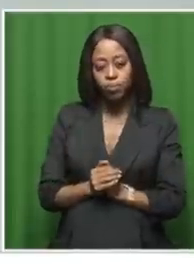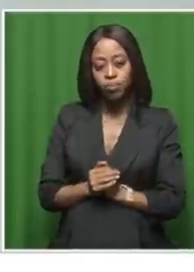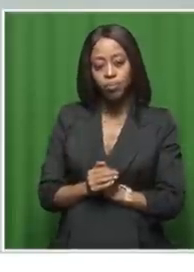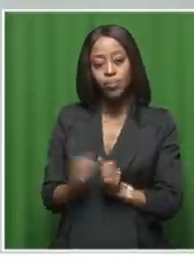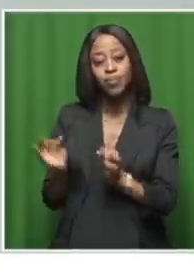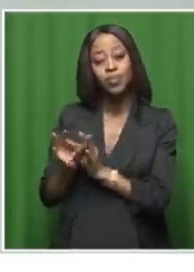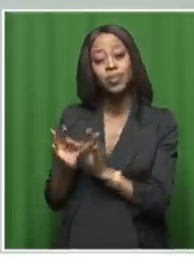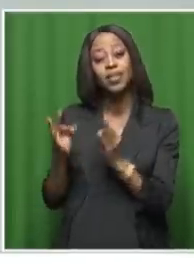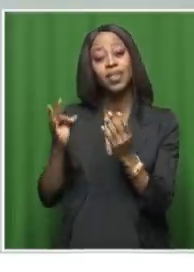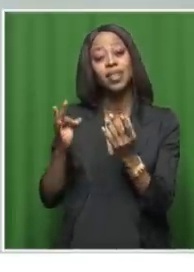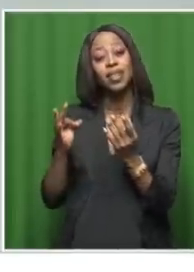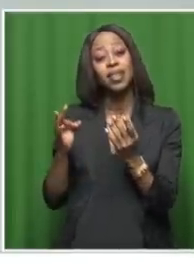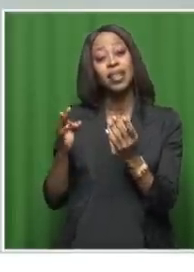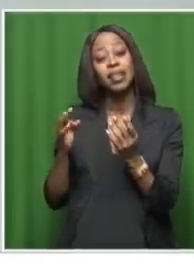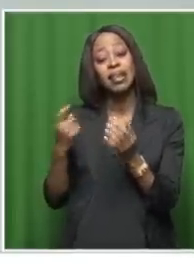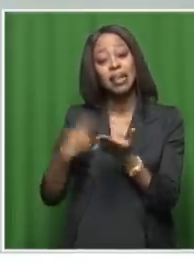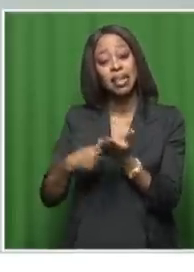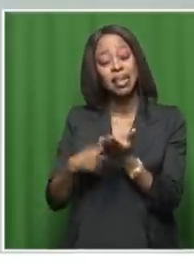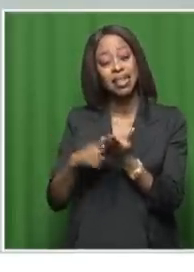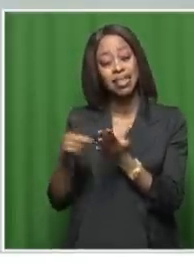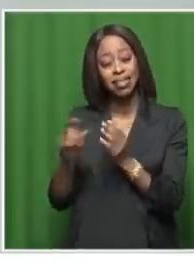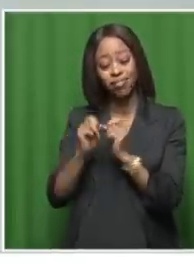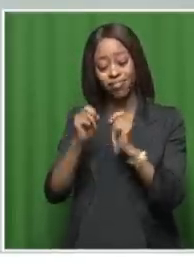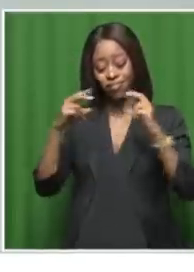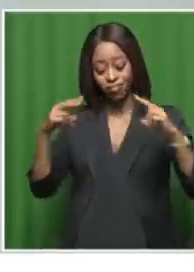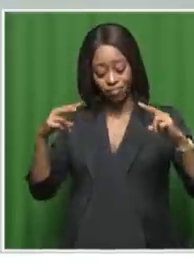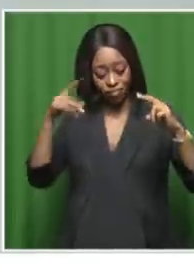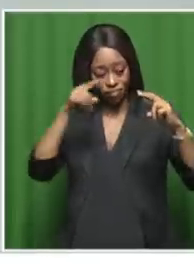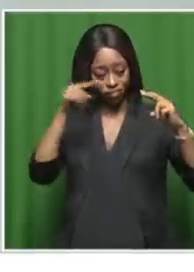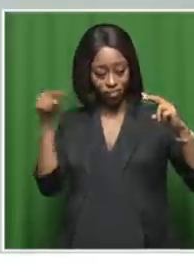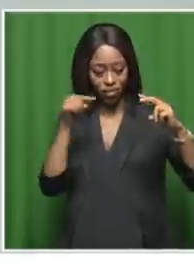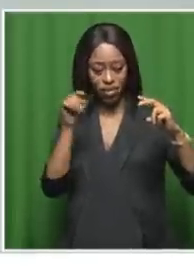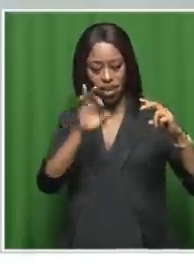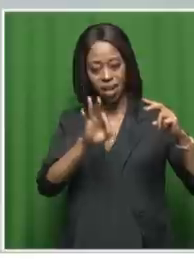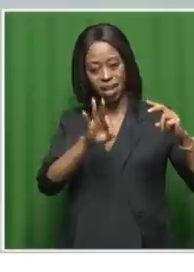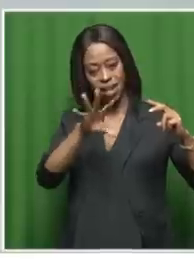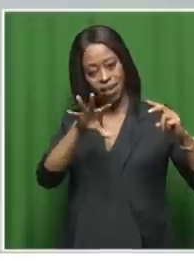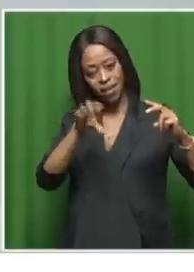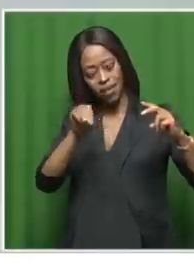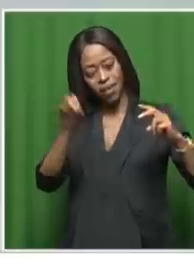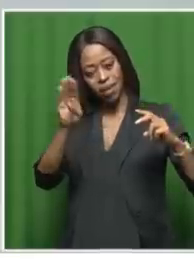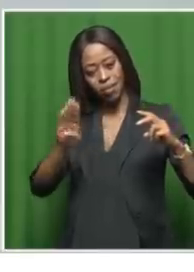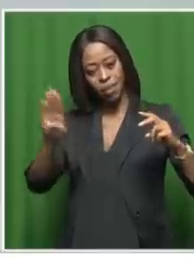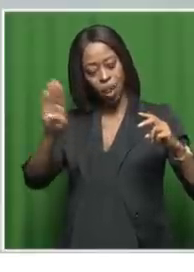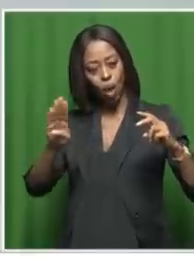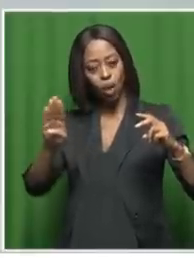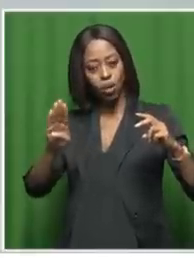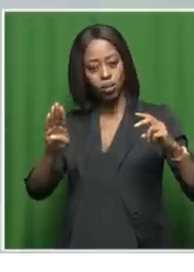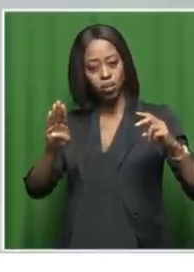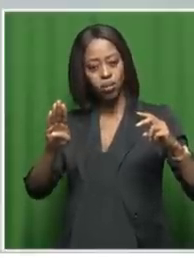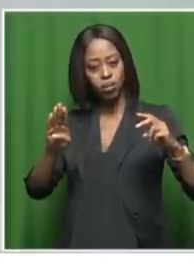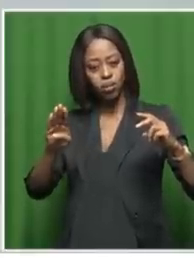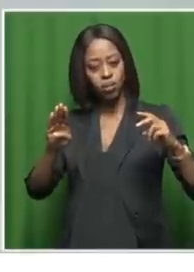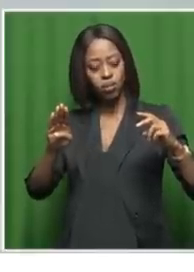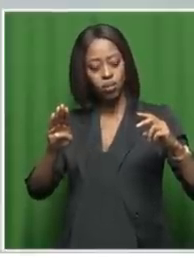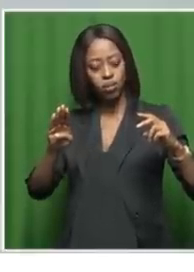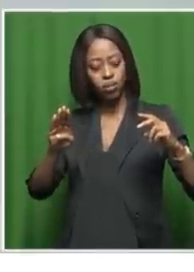credit gap in our country is estimated at more than 350 billion rand.